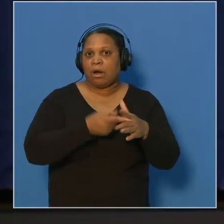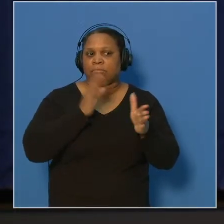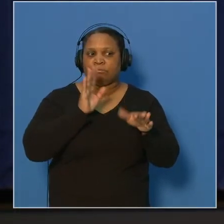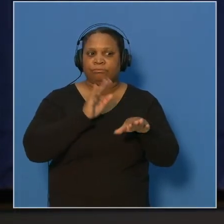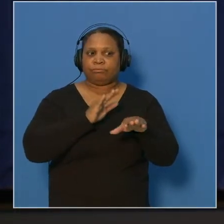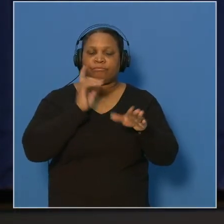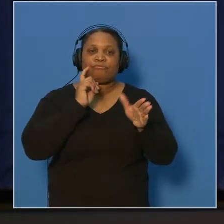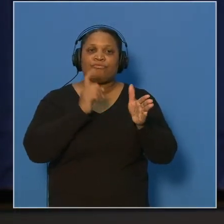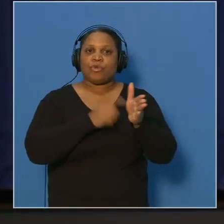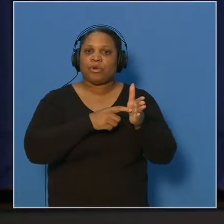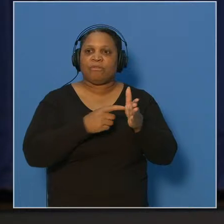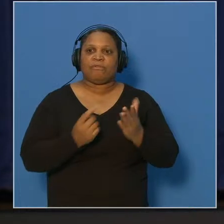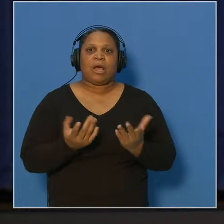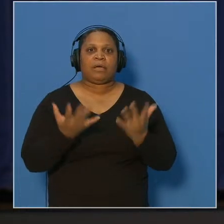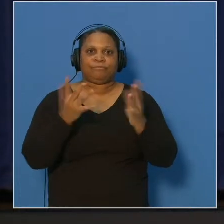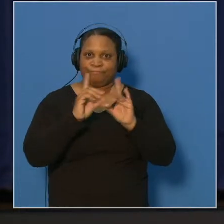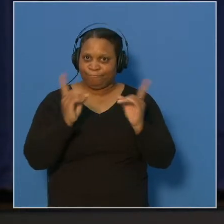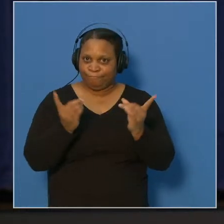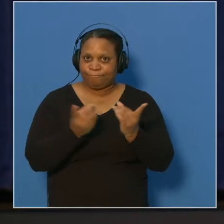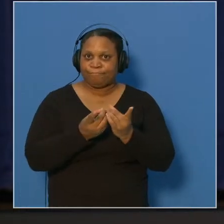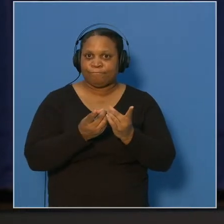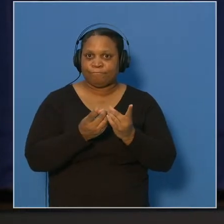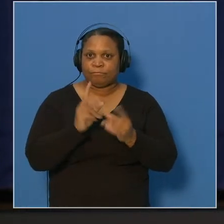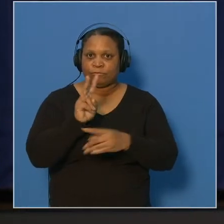notify the Bermuda Fire and Rescue Service on